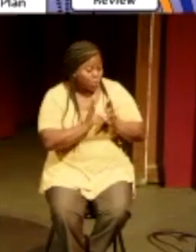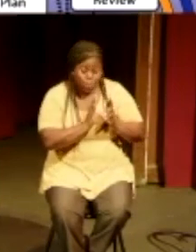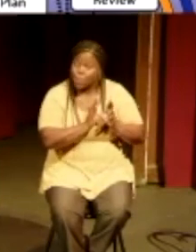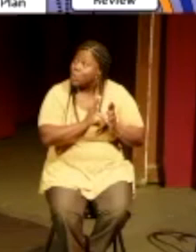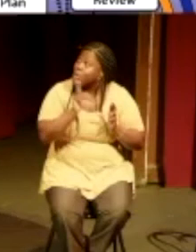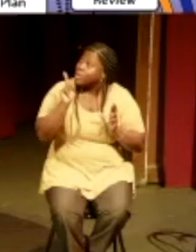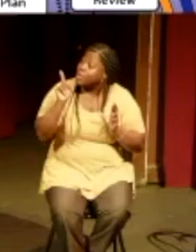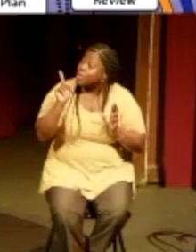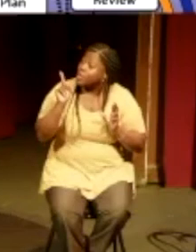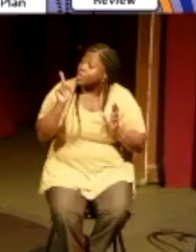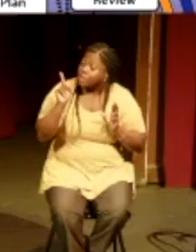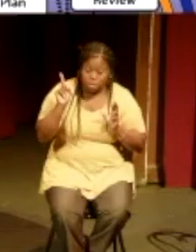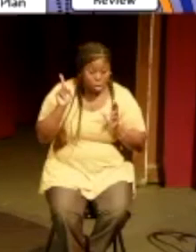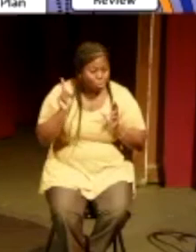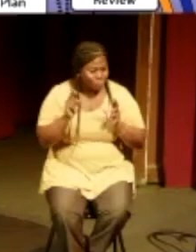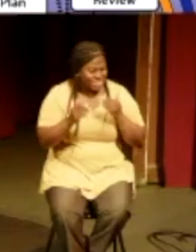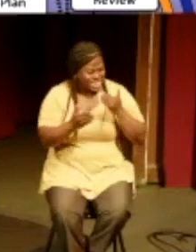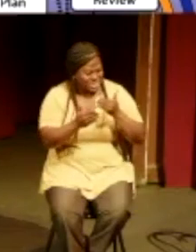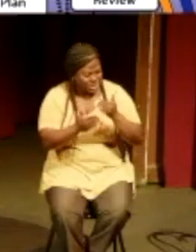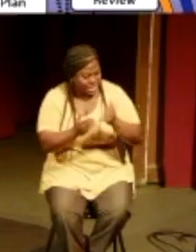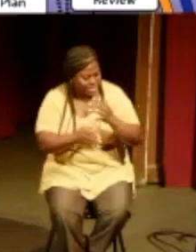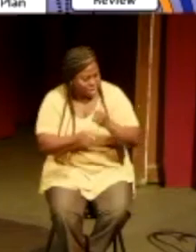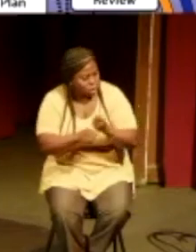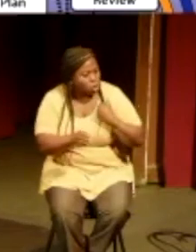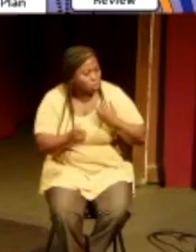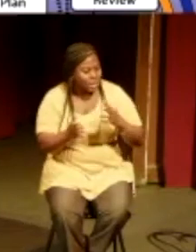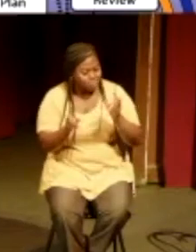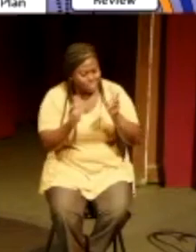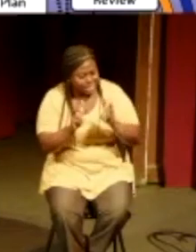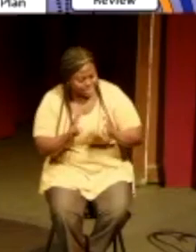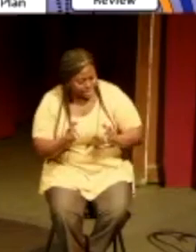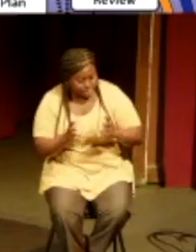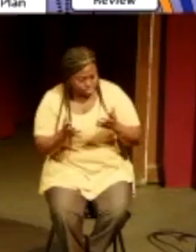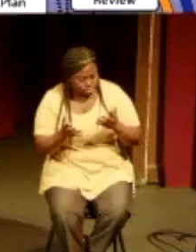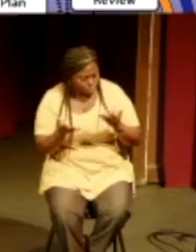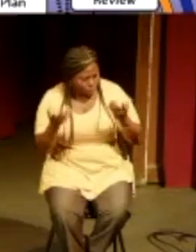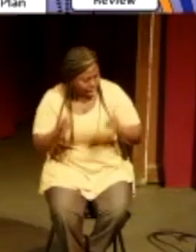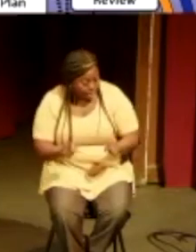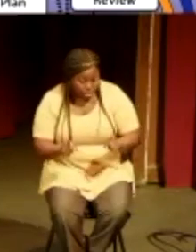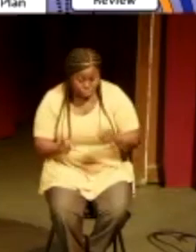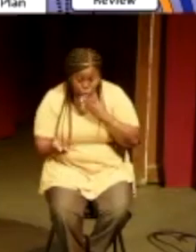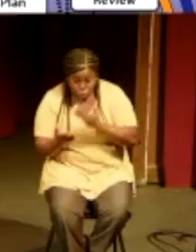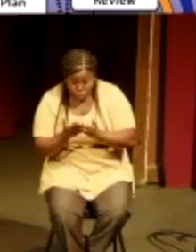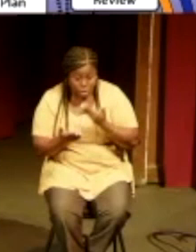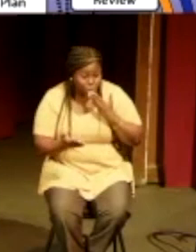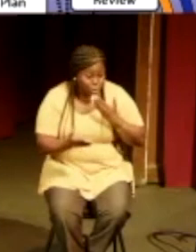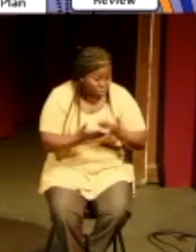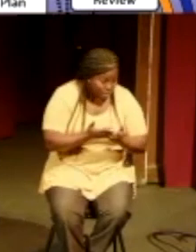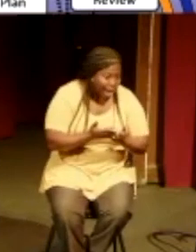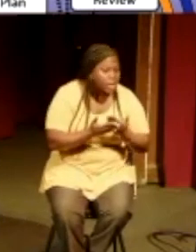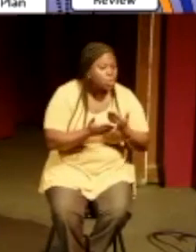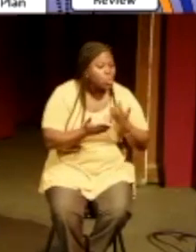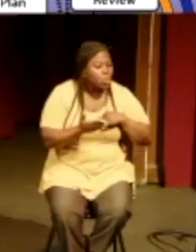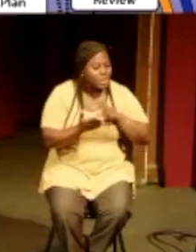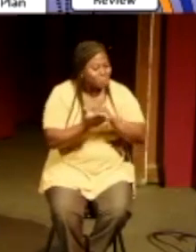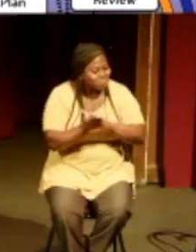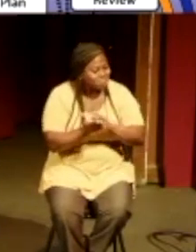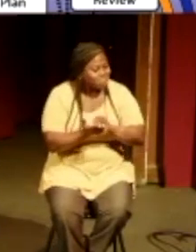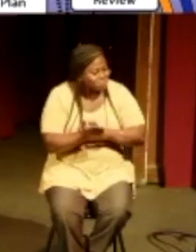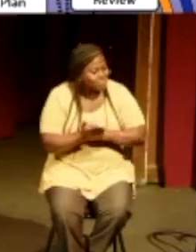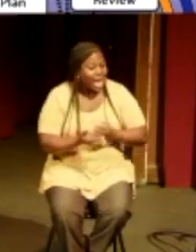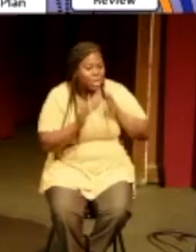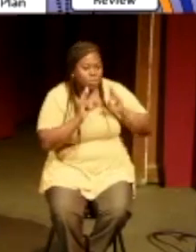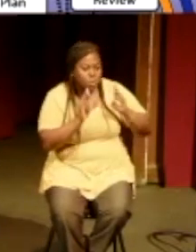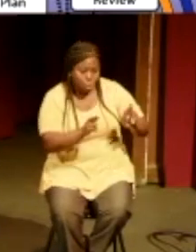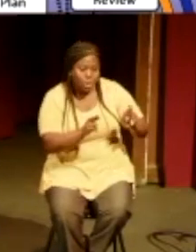outcomes. How did we do? And we find there's some good, there's some bad, and there's some ugly. We report all of that out in our annual report on the